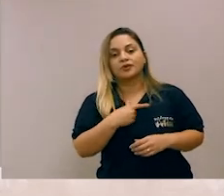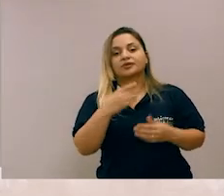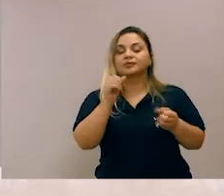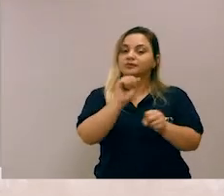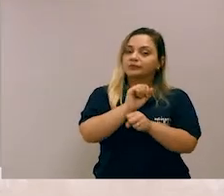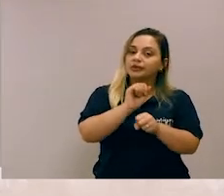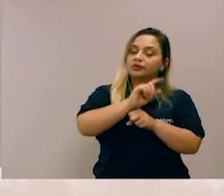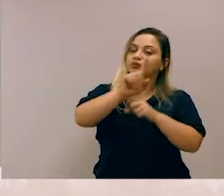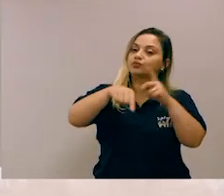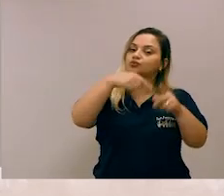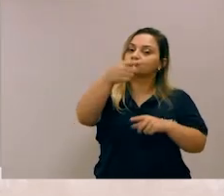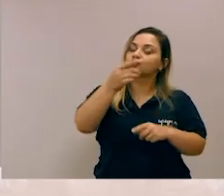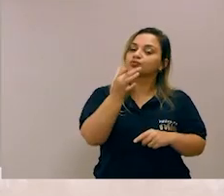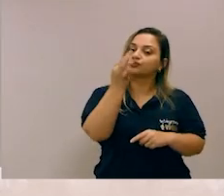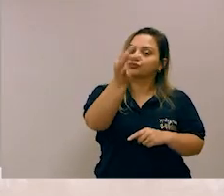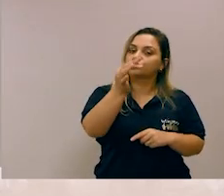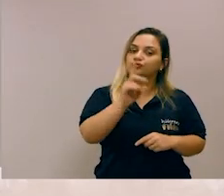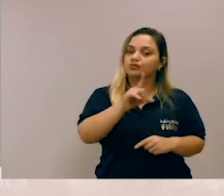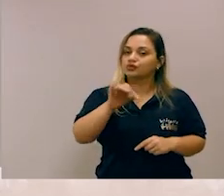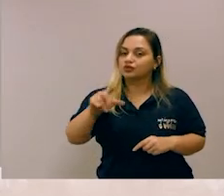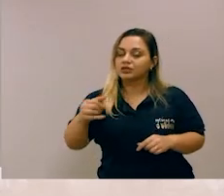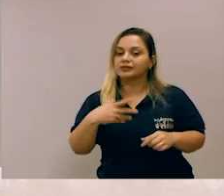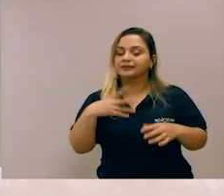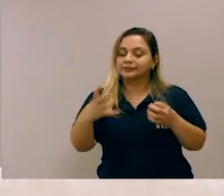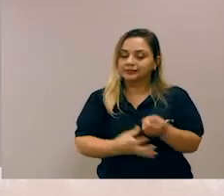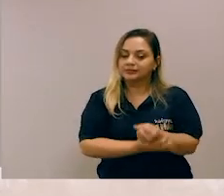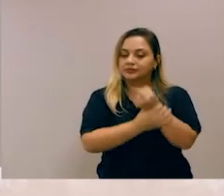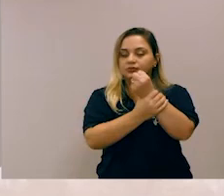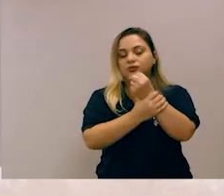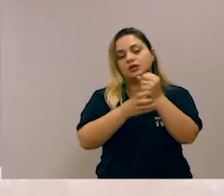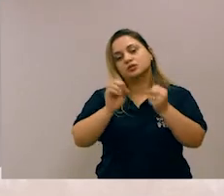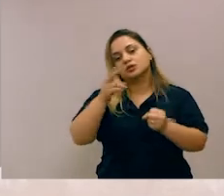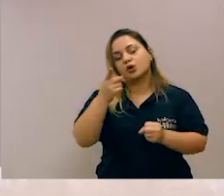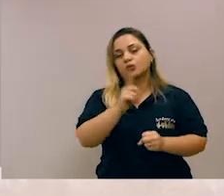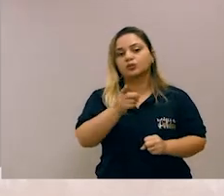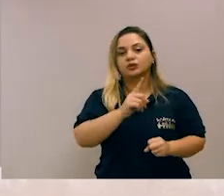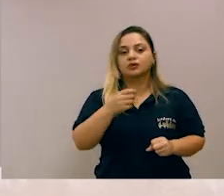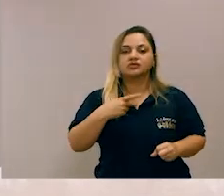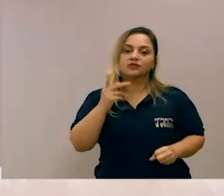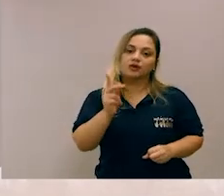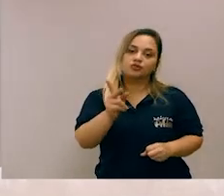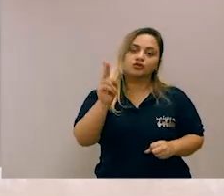it will provide us some